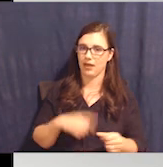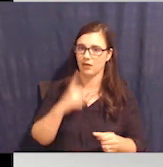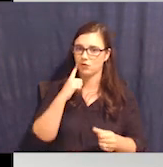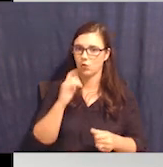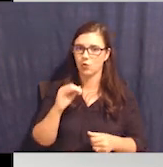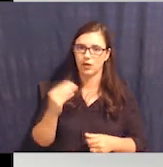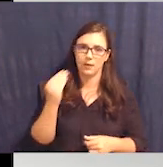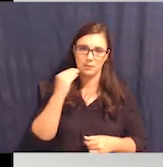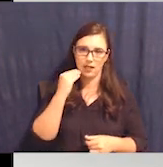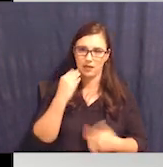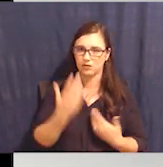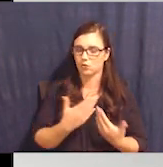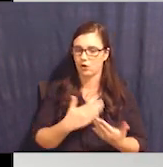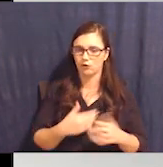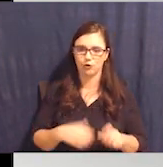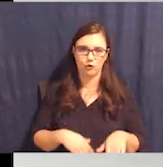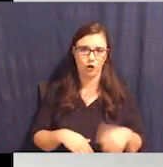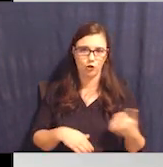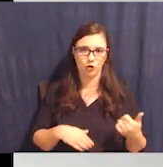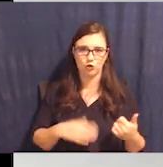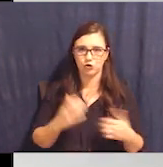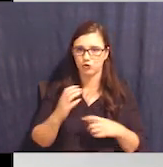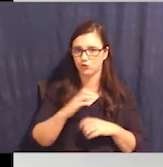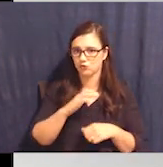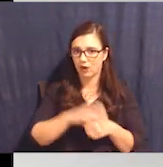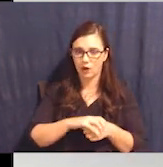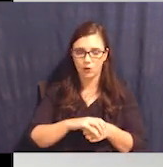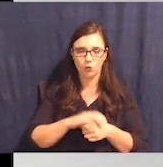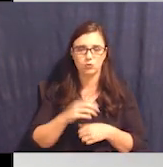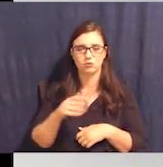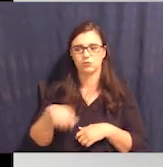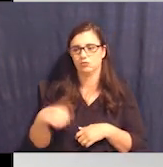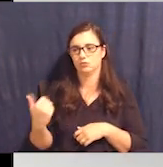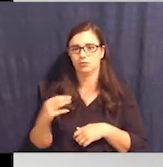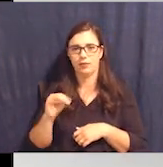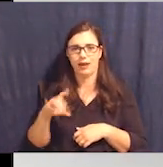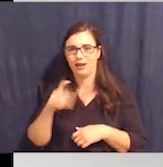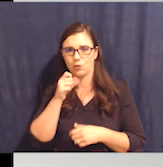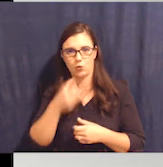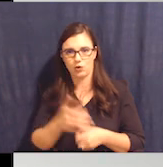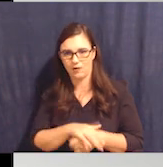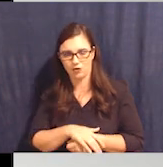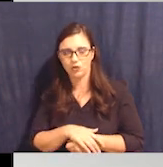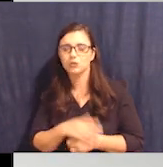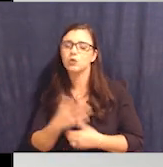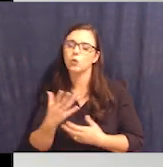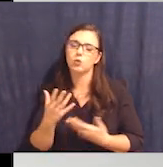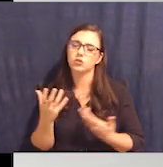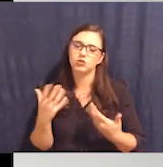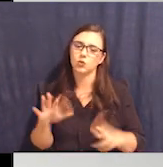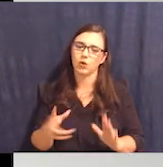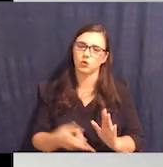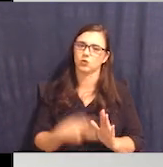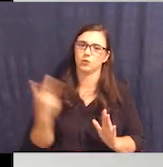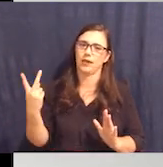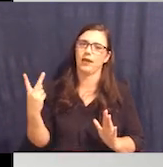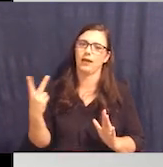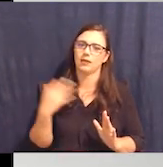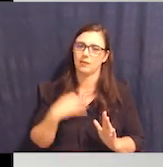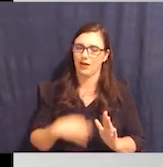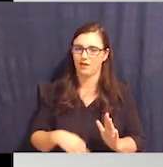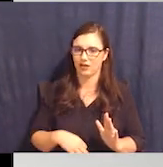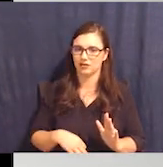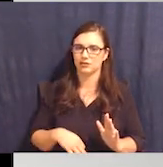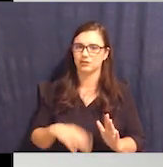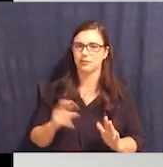then pay for the implant or any other crowns, anything else that Medicaid doesn't cover. So you just want to don't